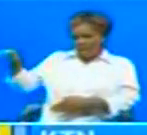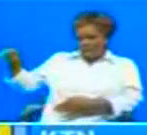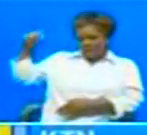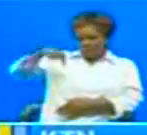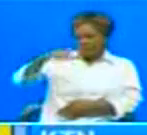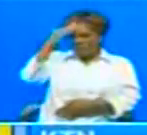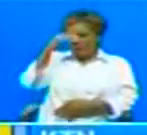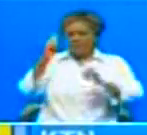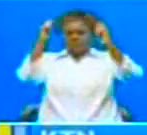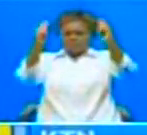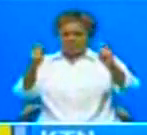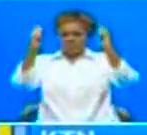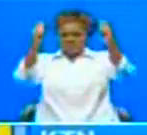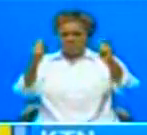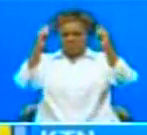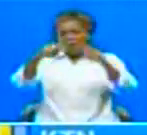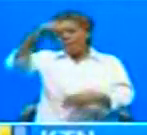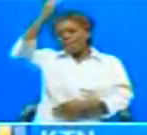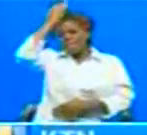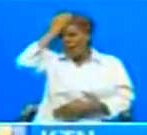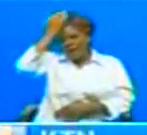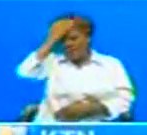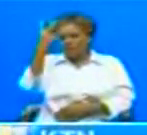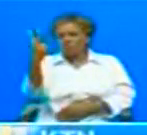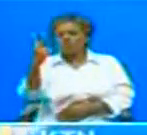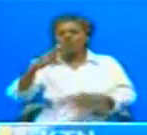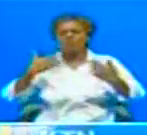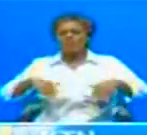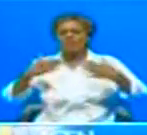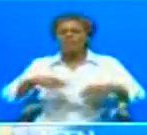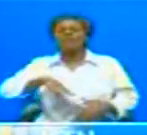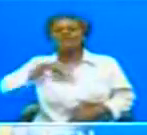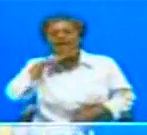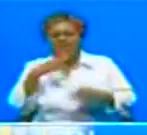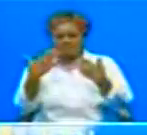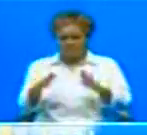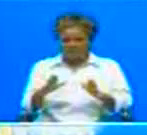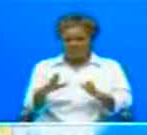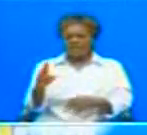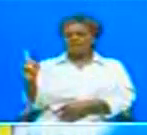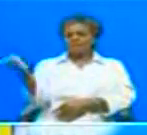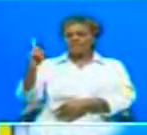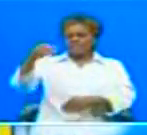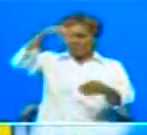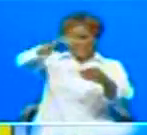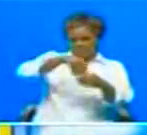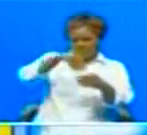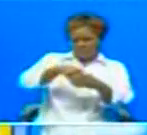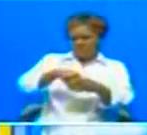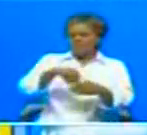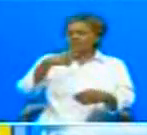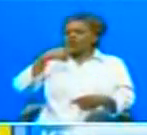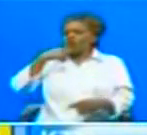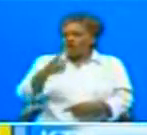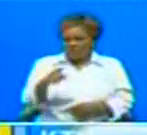following protests in the county on Monday, during which two people were killed. Interior Cabinet Secretary Joseph Nkaissery had